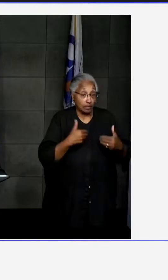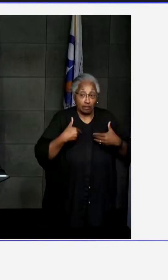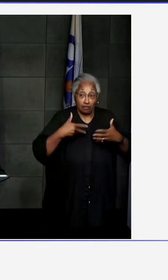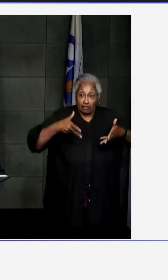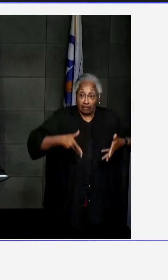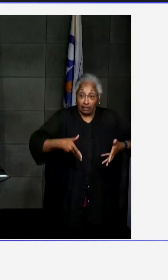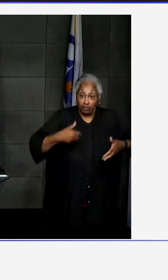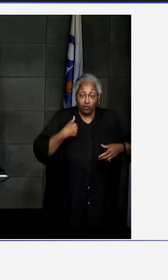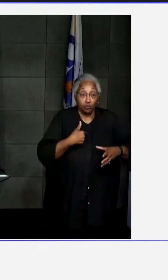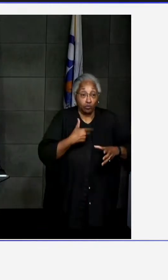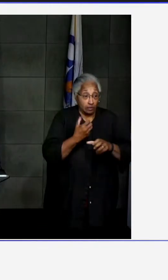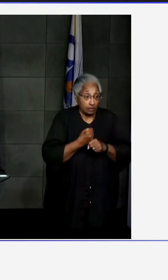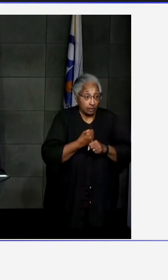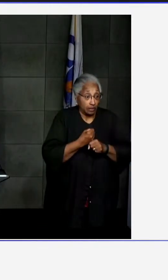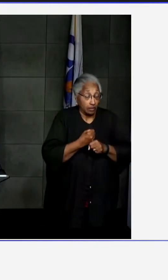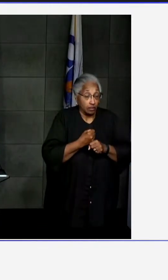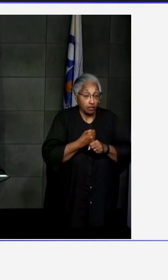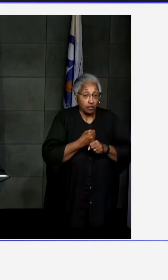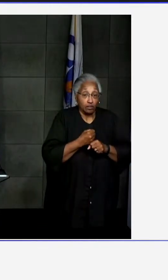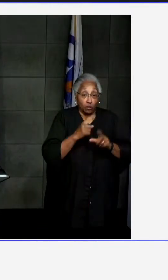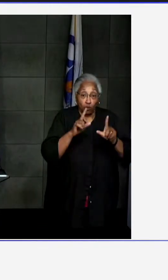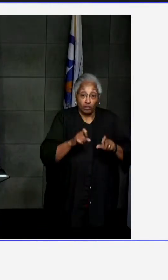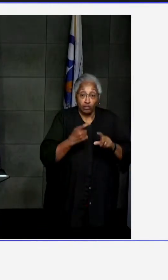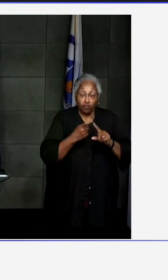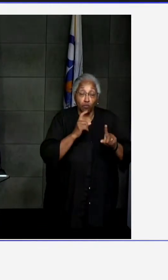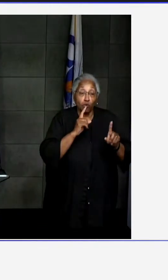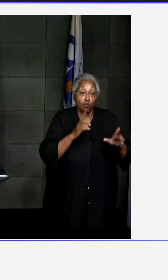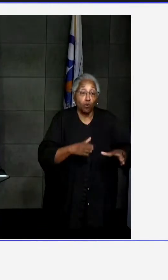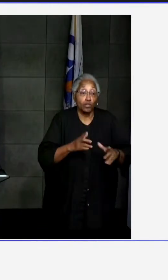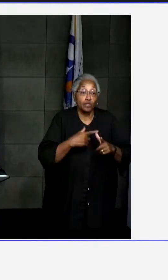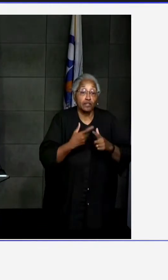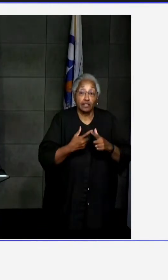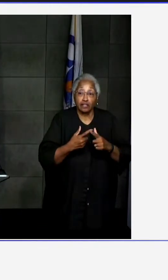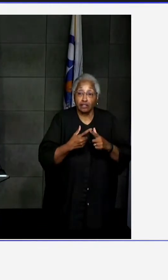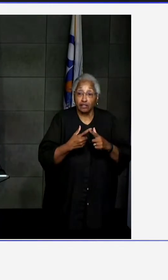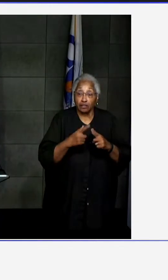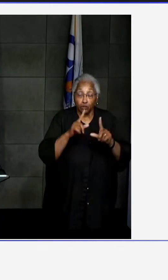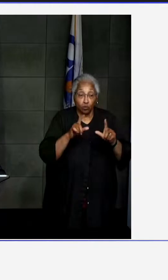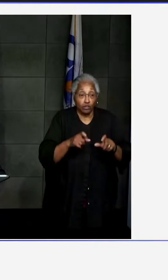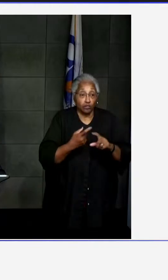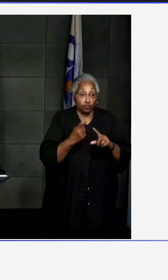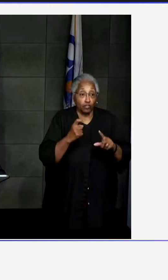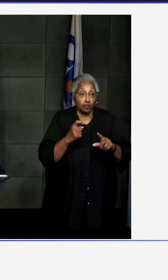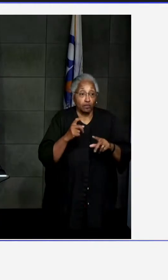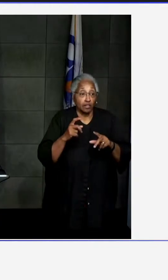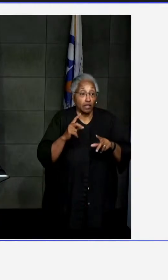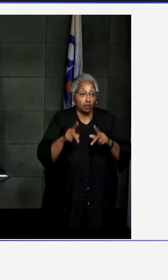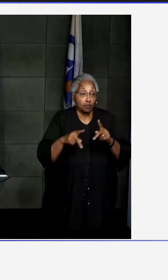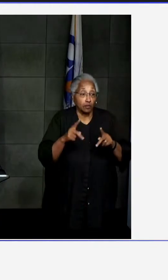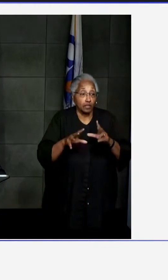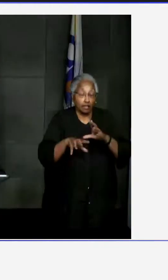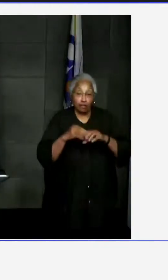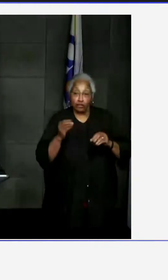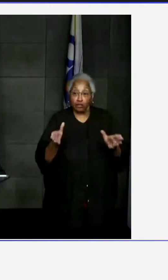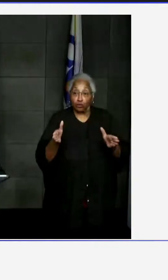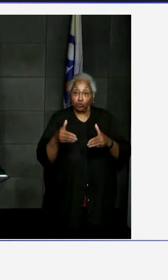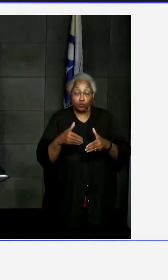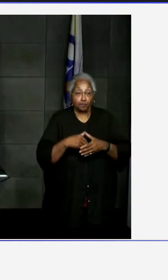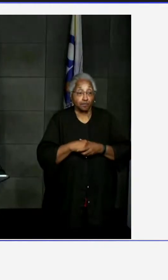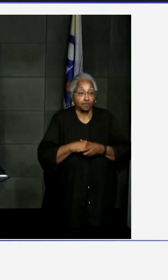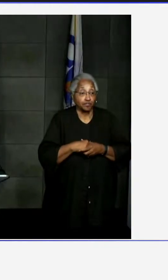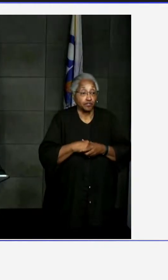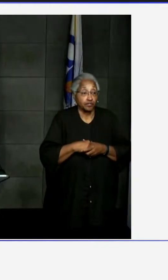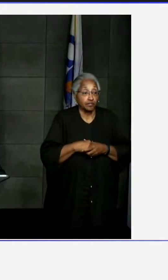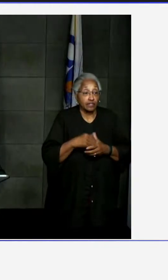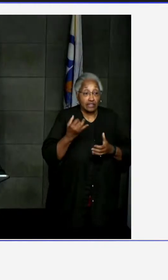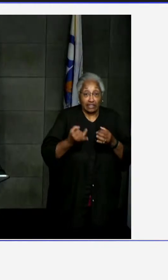take reporter questions, first from our in-room reporters, and then followed by our virtual attendees if